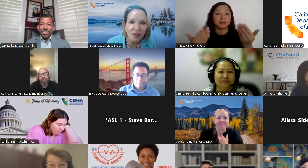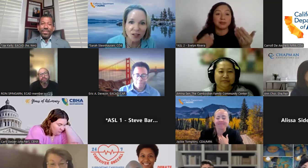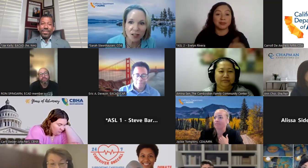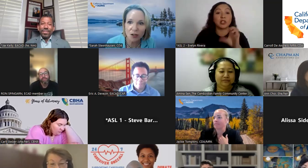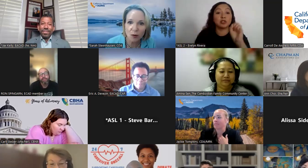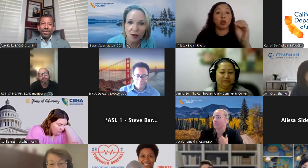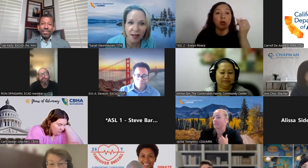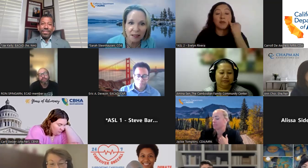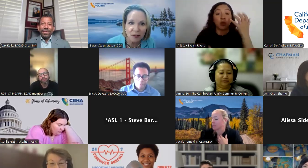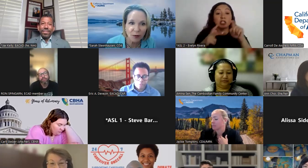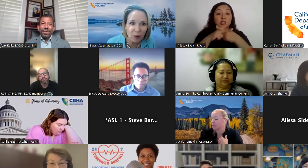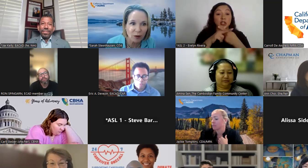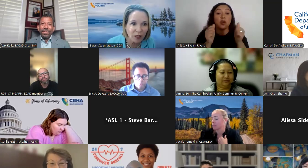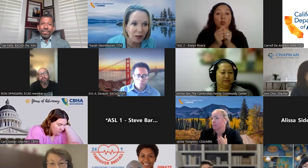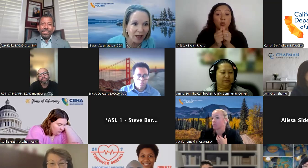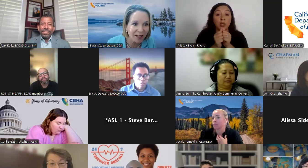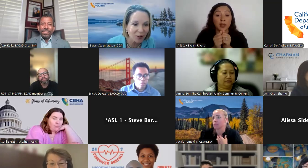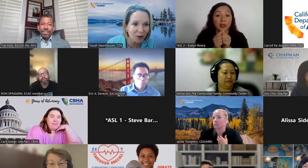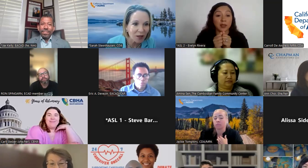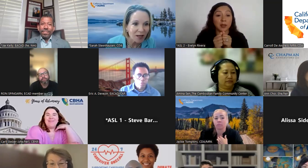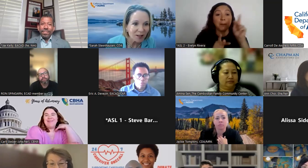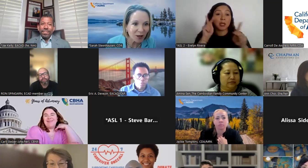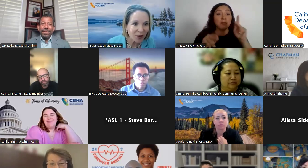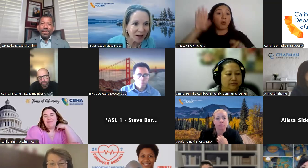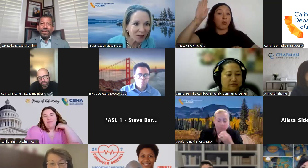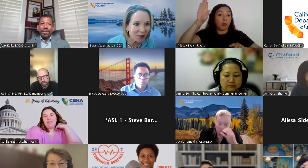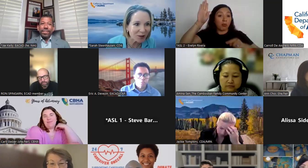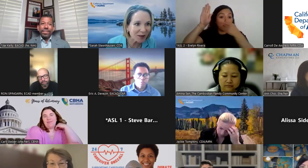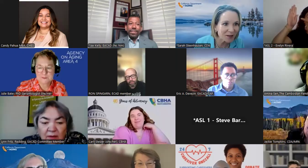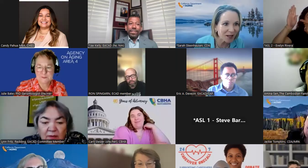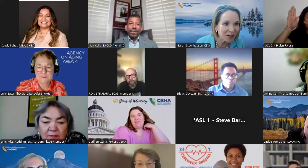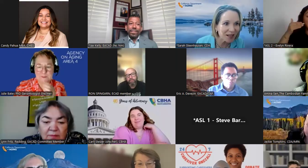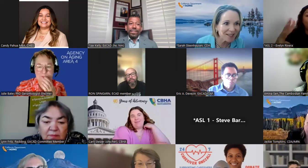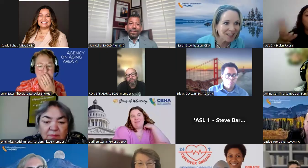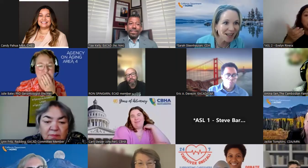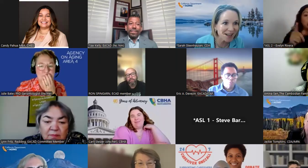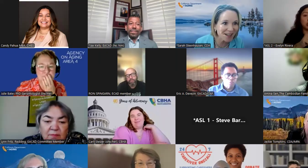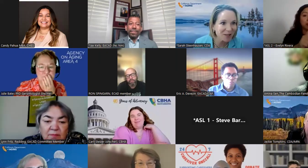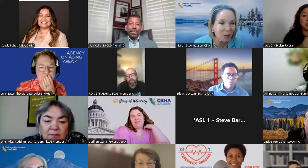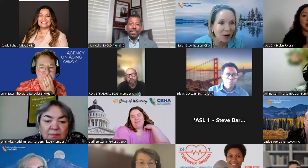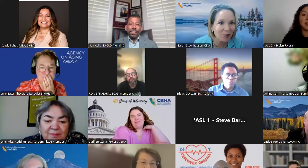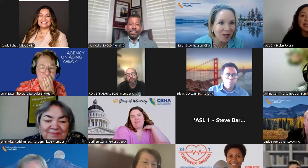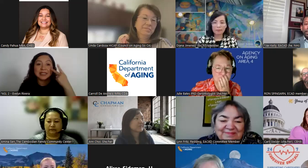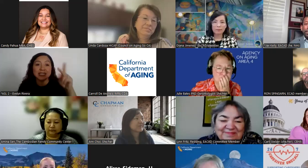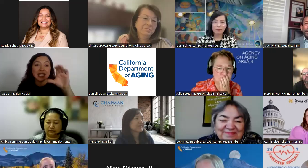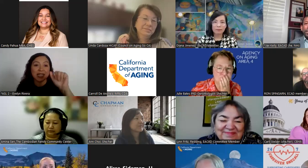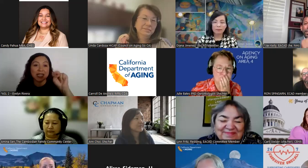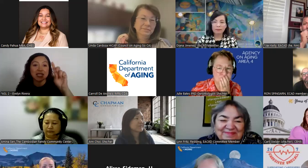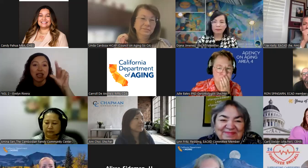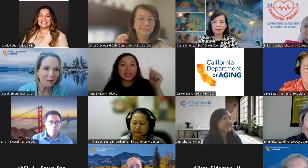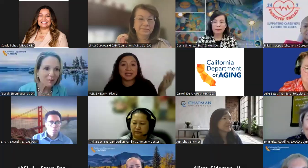if we want to start just with hands from those that would like to start by introducing themselves. And I see Candy is here. Welcome,